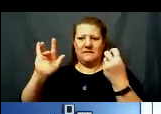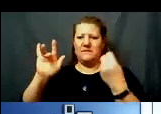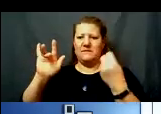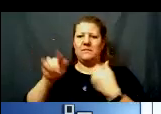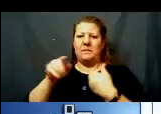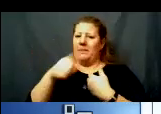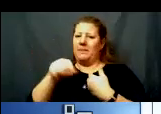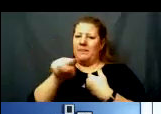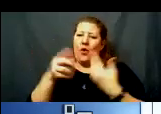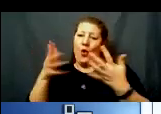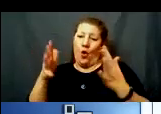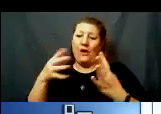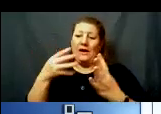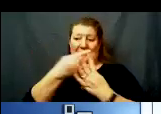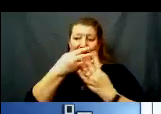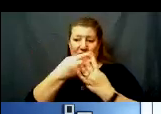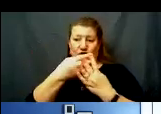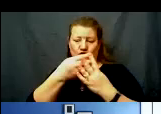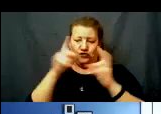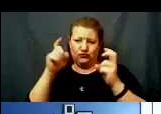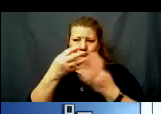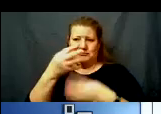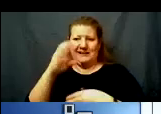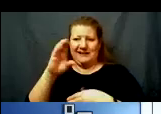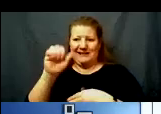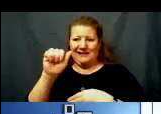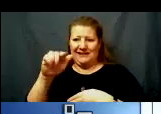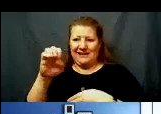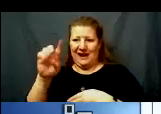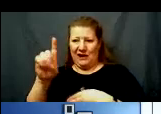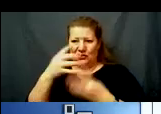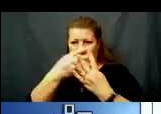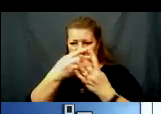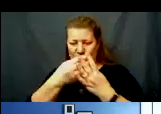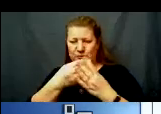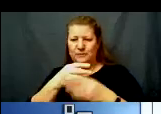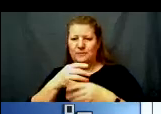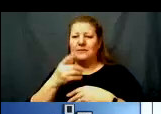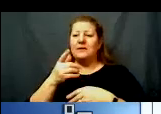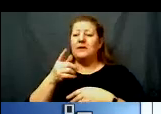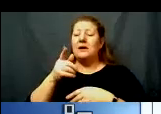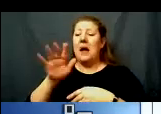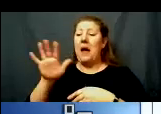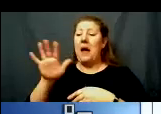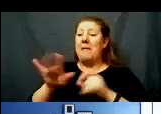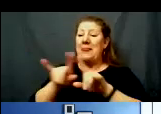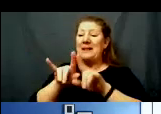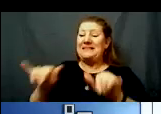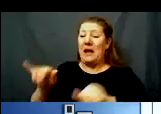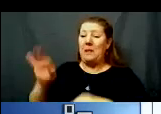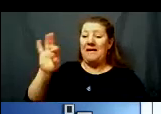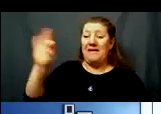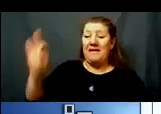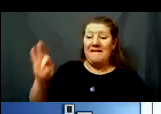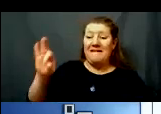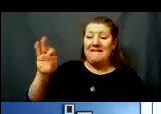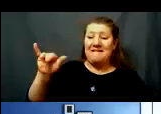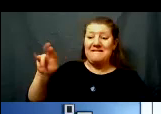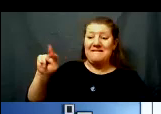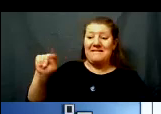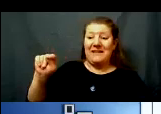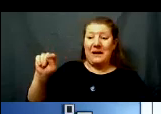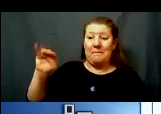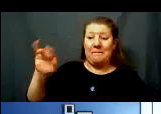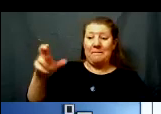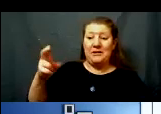caged. And well, it turned out that right around the time the Flint, Michigan lead poisoning crisis was making headlines in